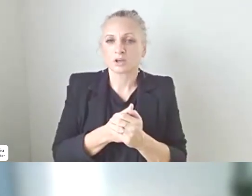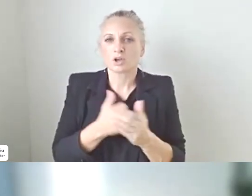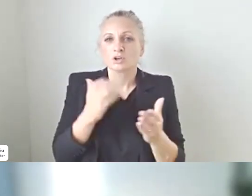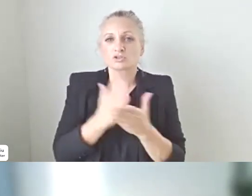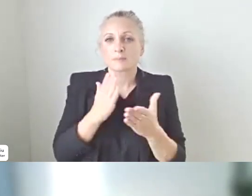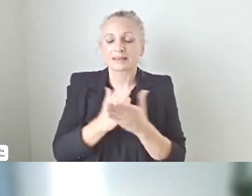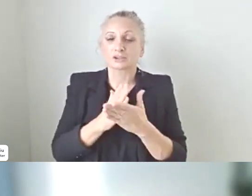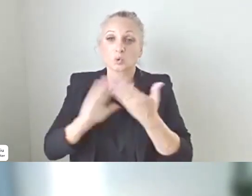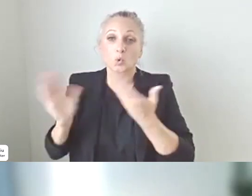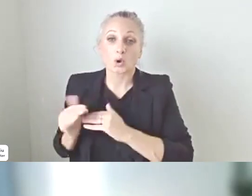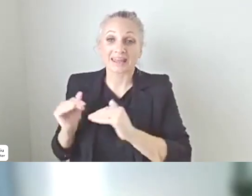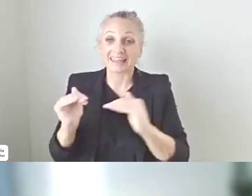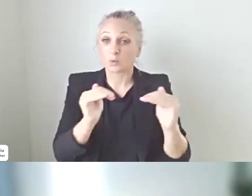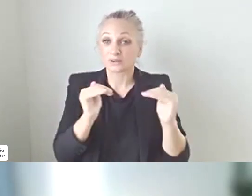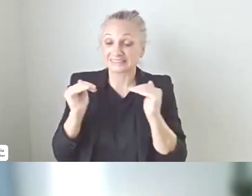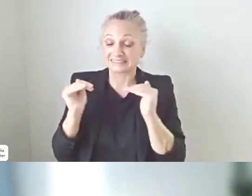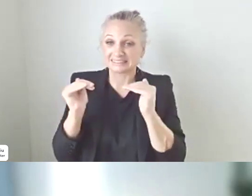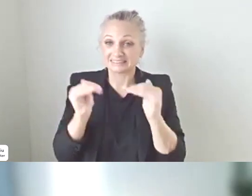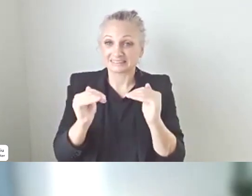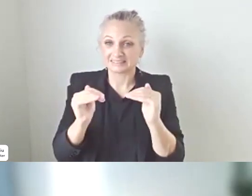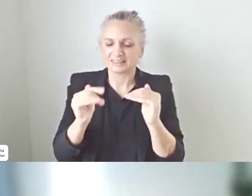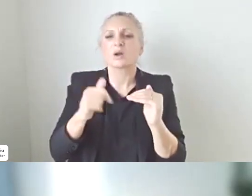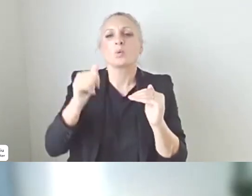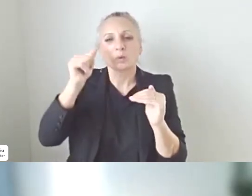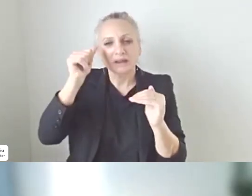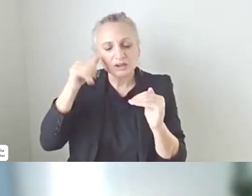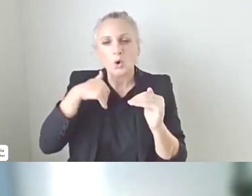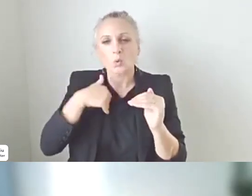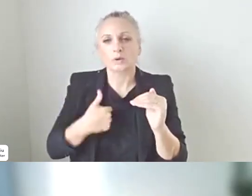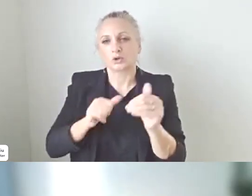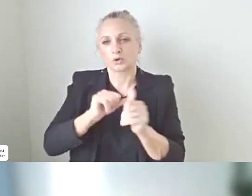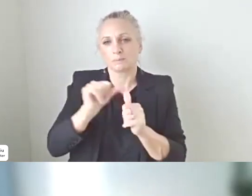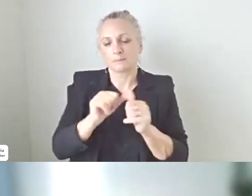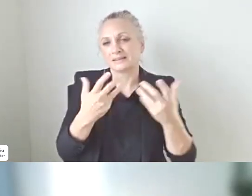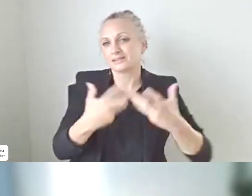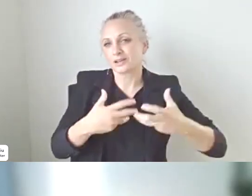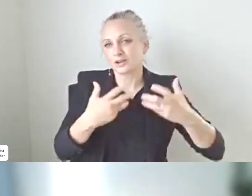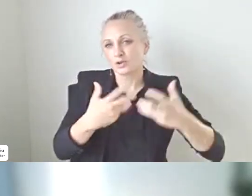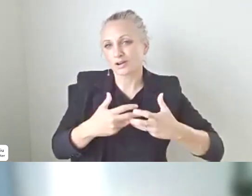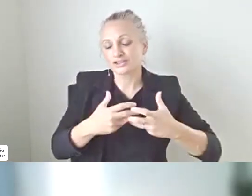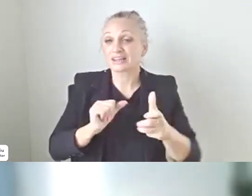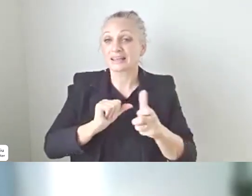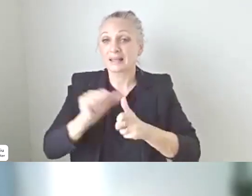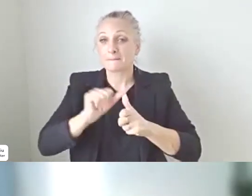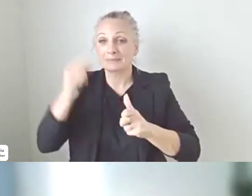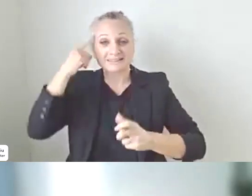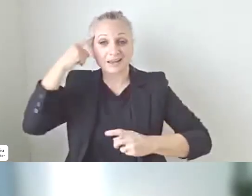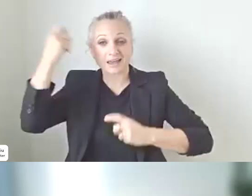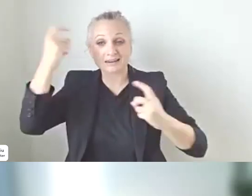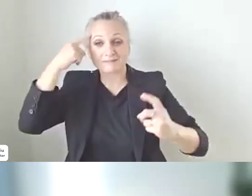to address these barriers, we know we need better technology, we need technology innovation, we need stronger policies, we've heard